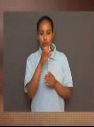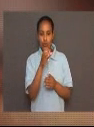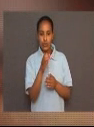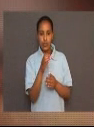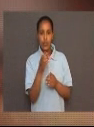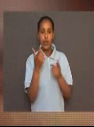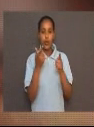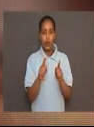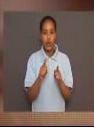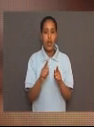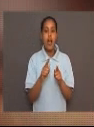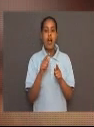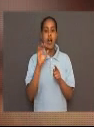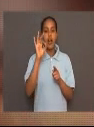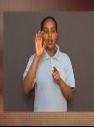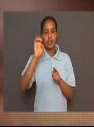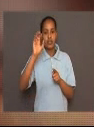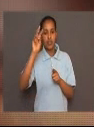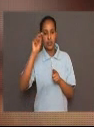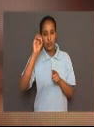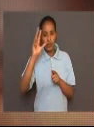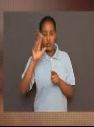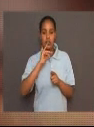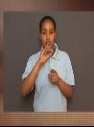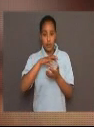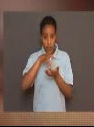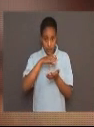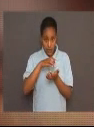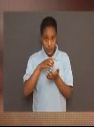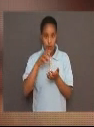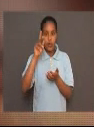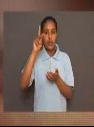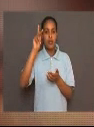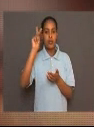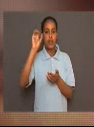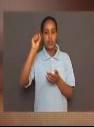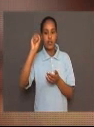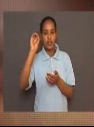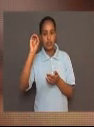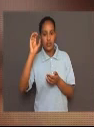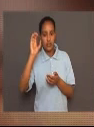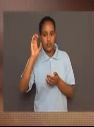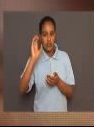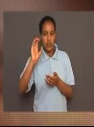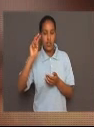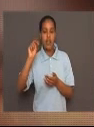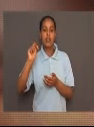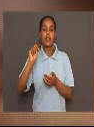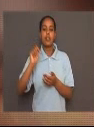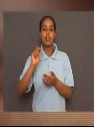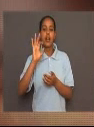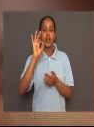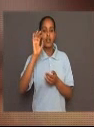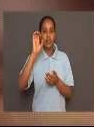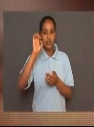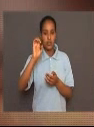When the iron 3 nitrate is mixed with the potassium thiocyanate, the iron